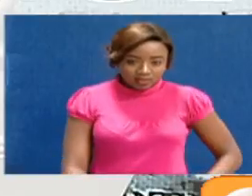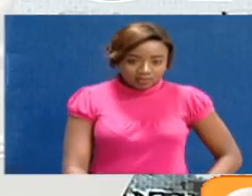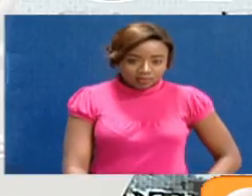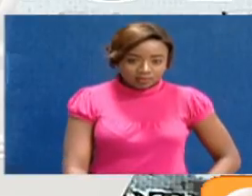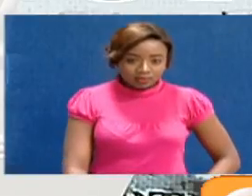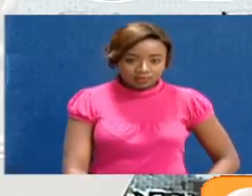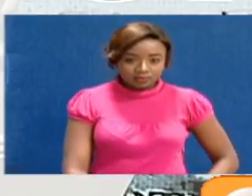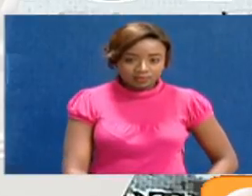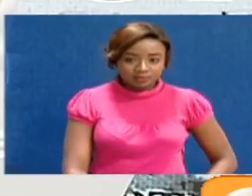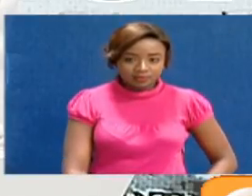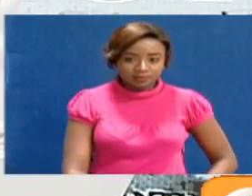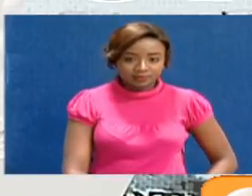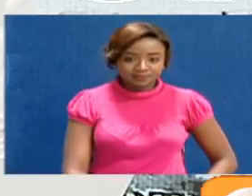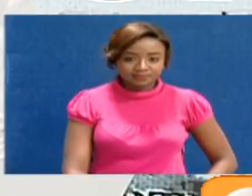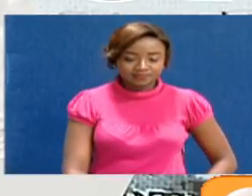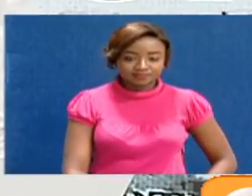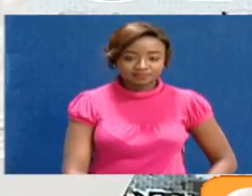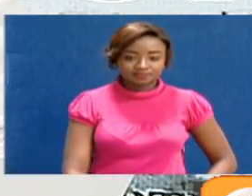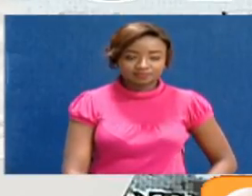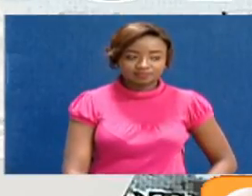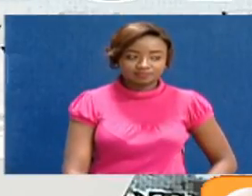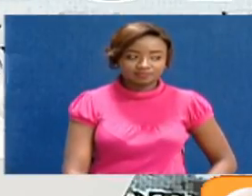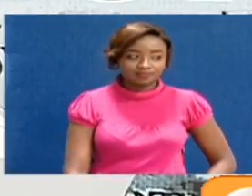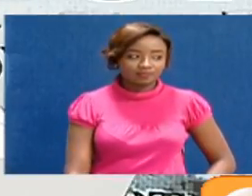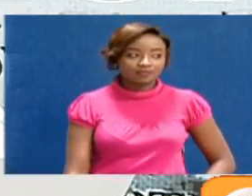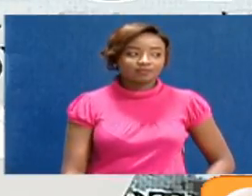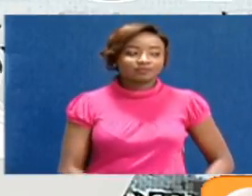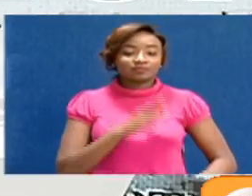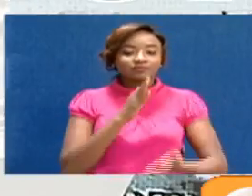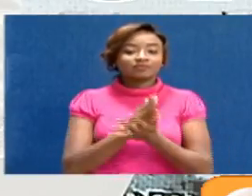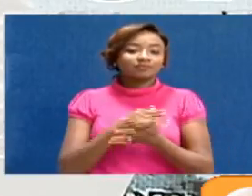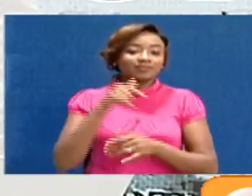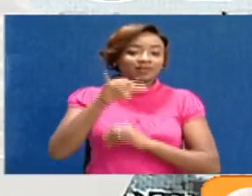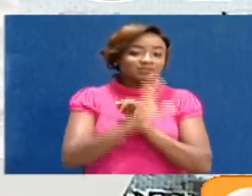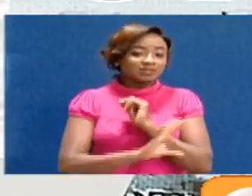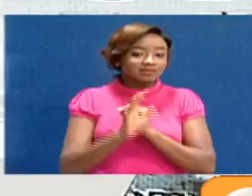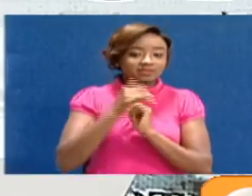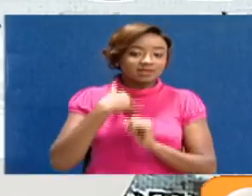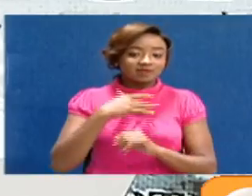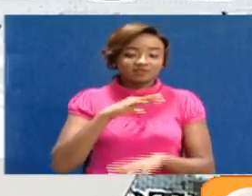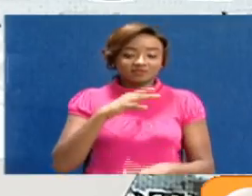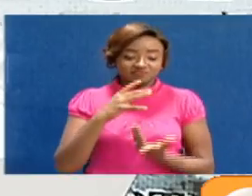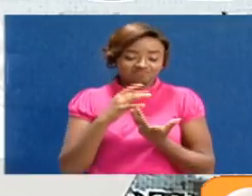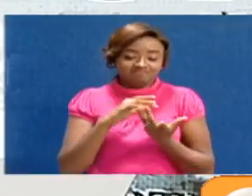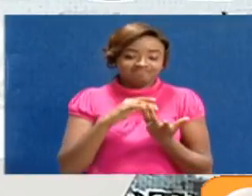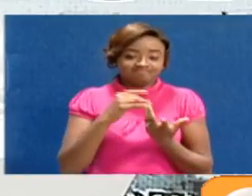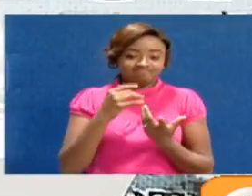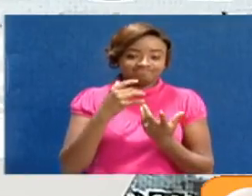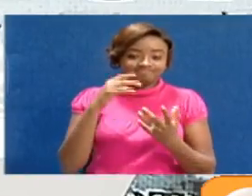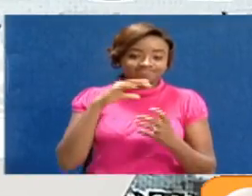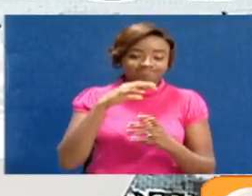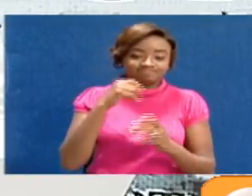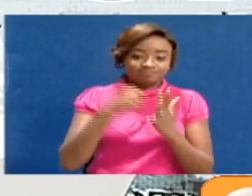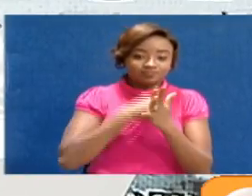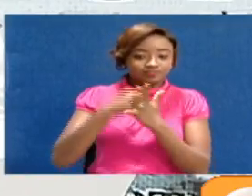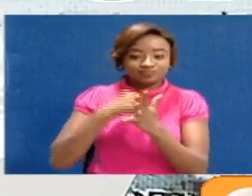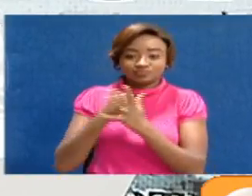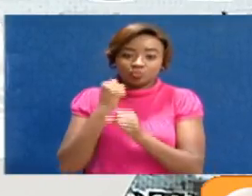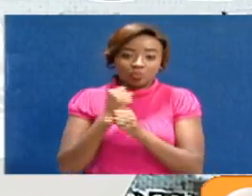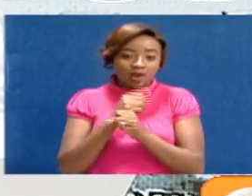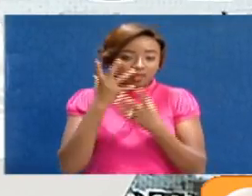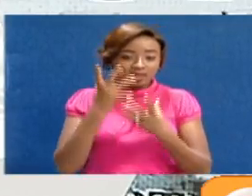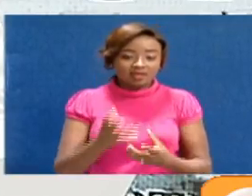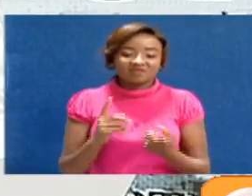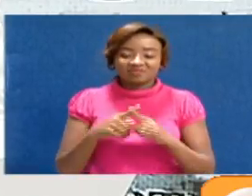here. Arnold Oduor says, indeed, our country has a lot of ground to cover in terms of winning the war against corruption, but it would be